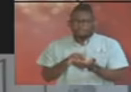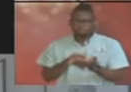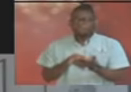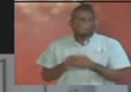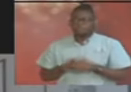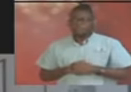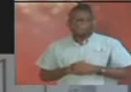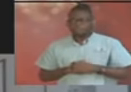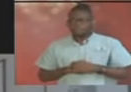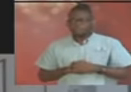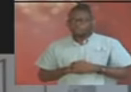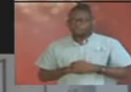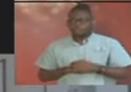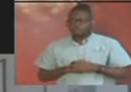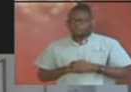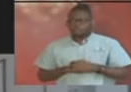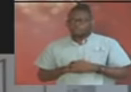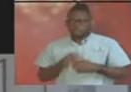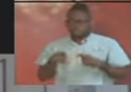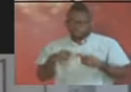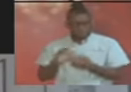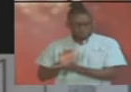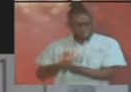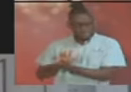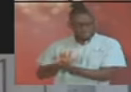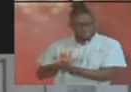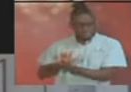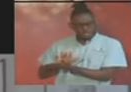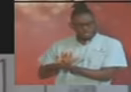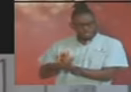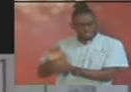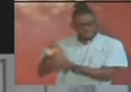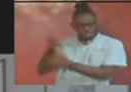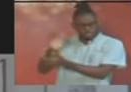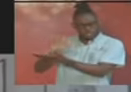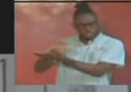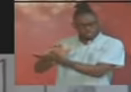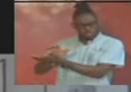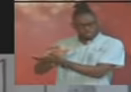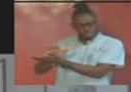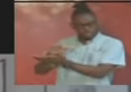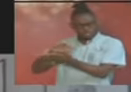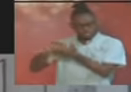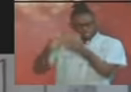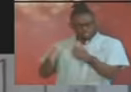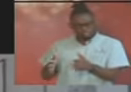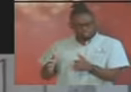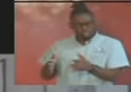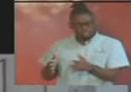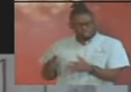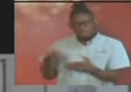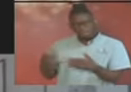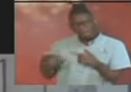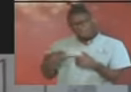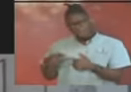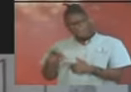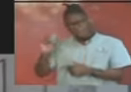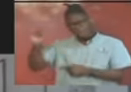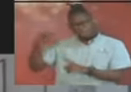to the schools, the children who have returned to schools. They've been back in school now for a little over a month, and I'm